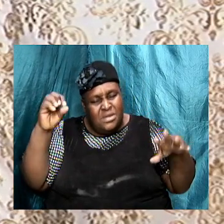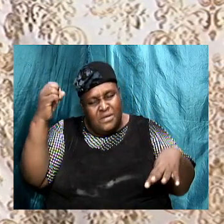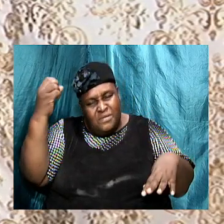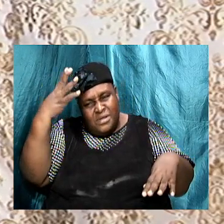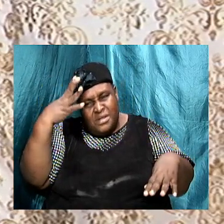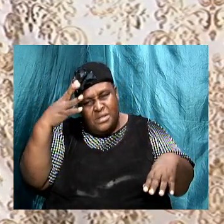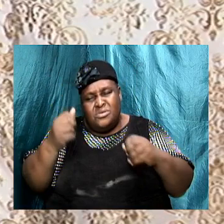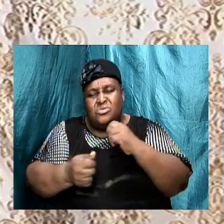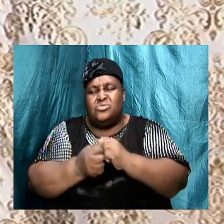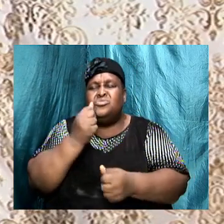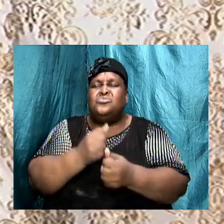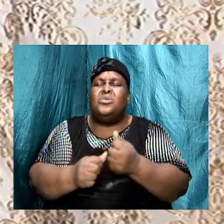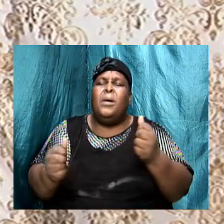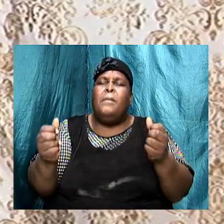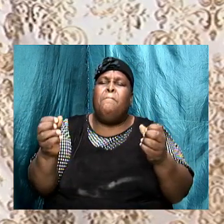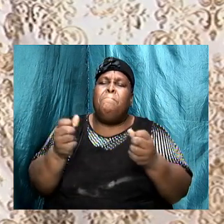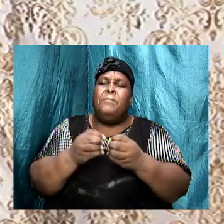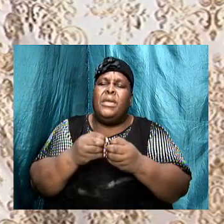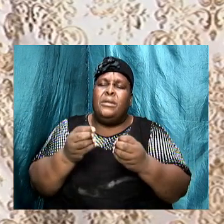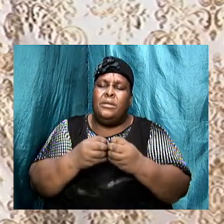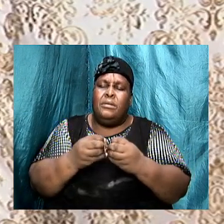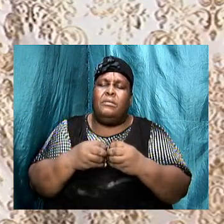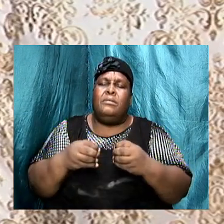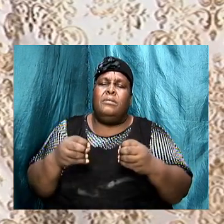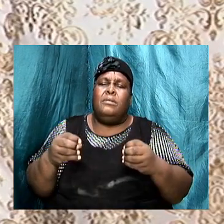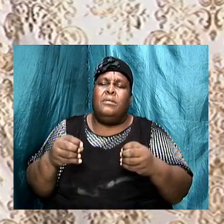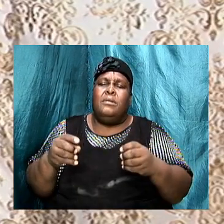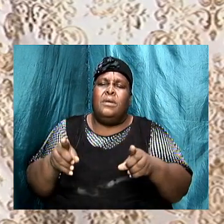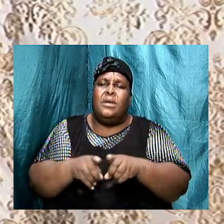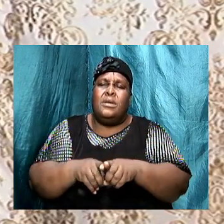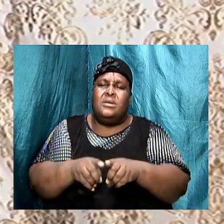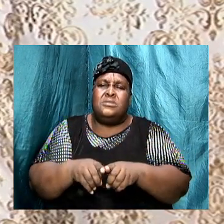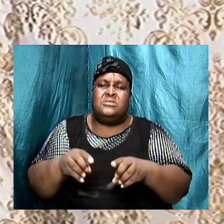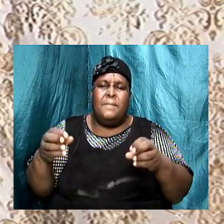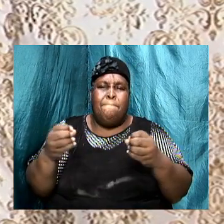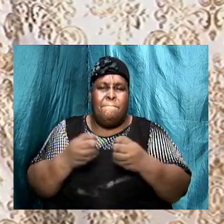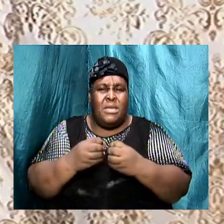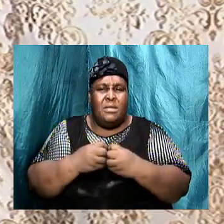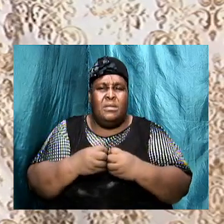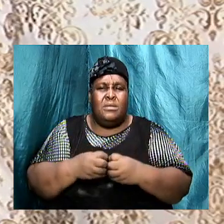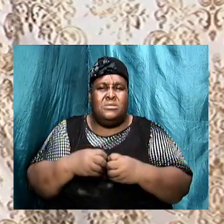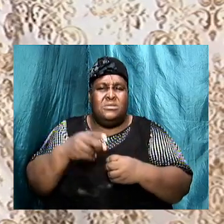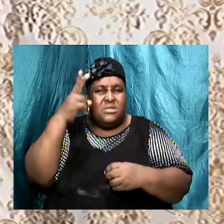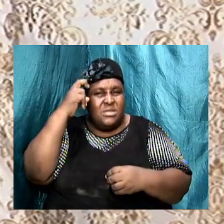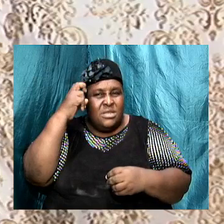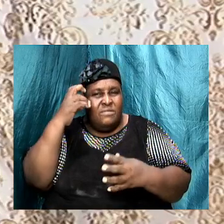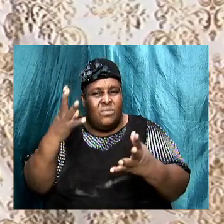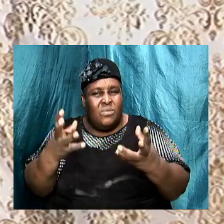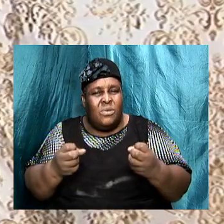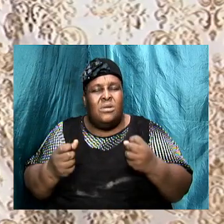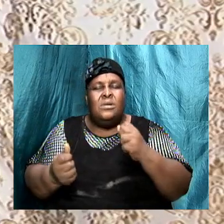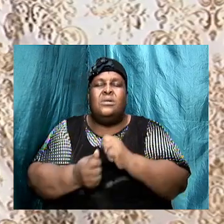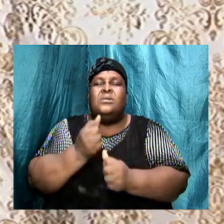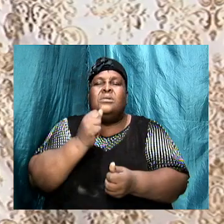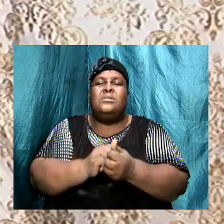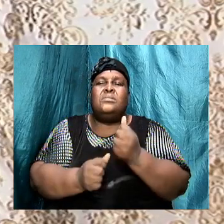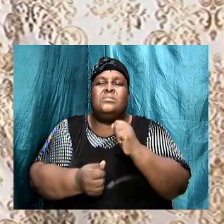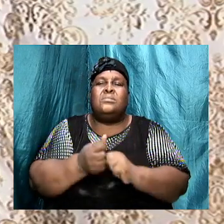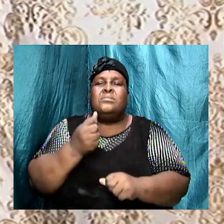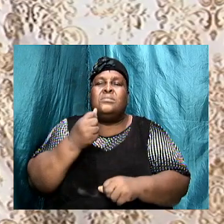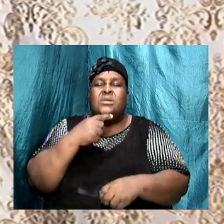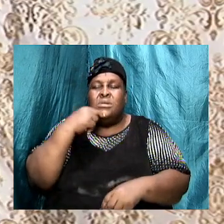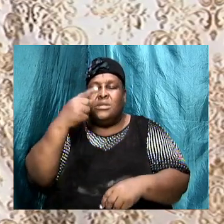that he can destroy. What I want to tell us tonight as people of God, I want to tell us tonight as the church, that we should